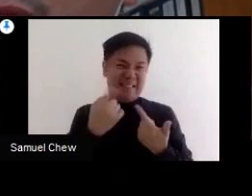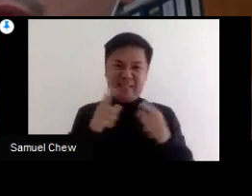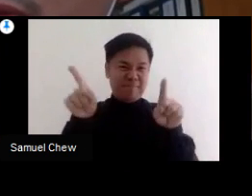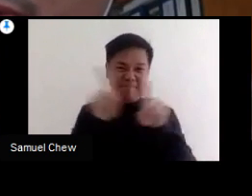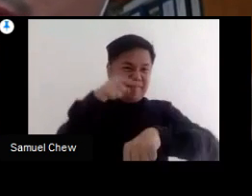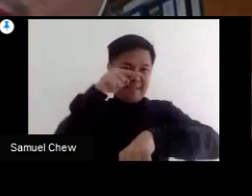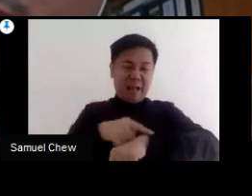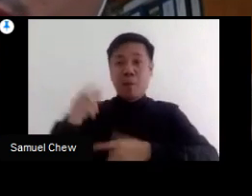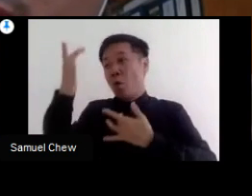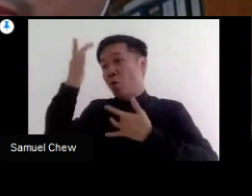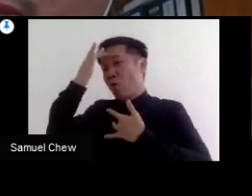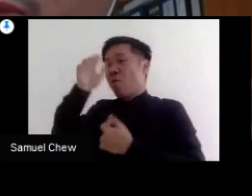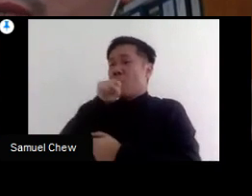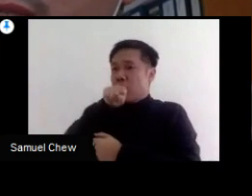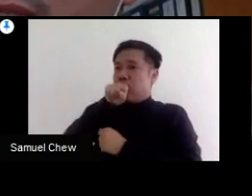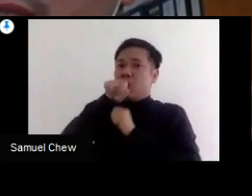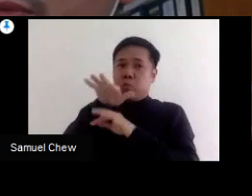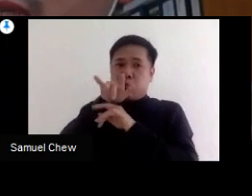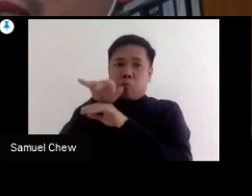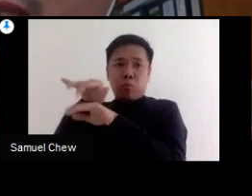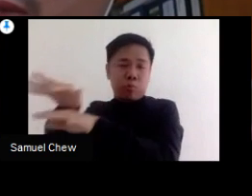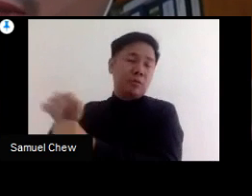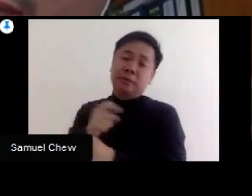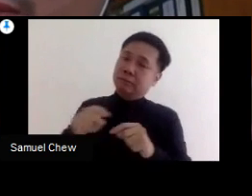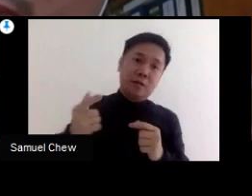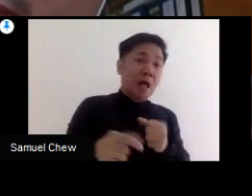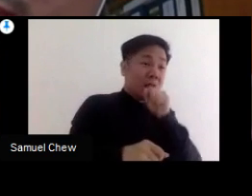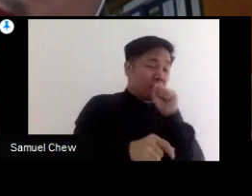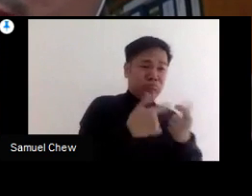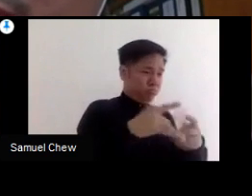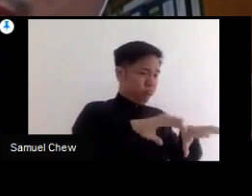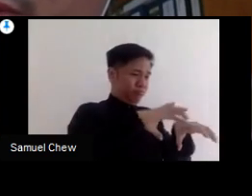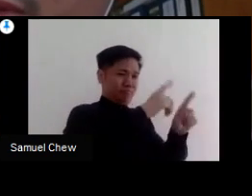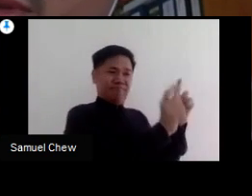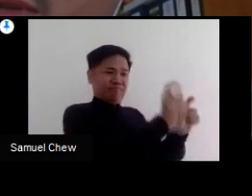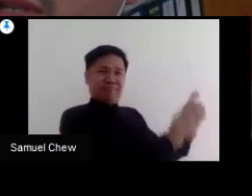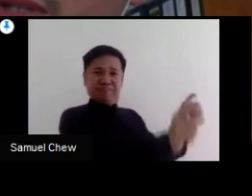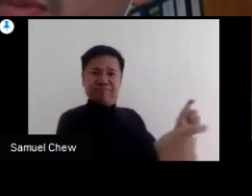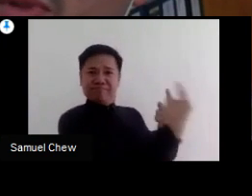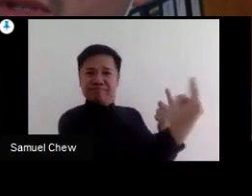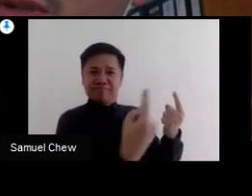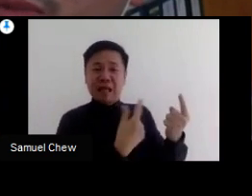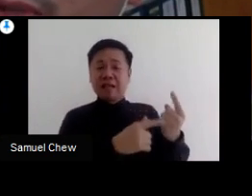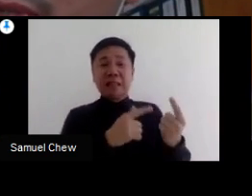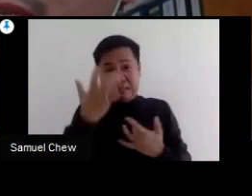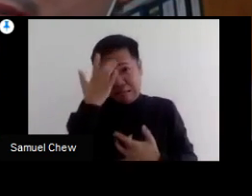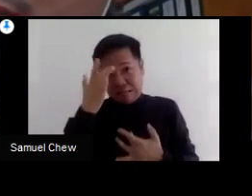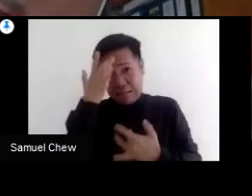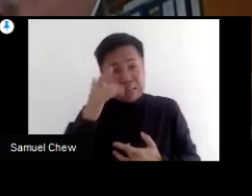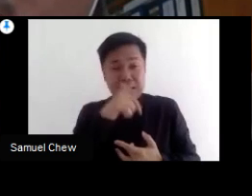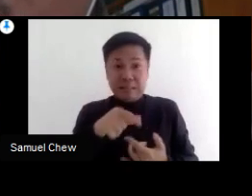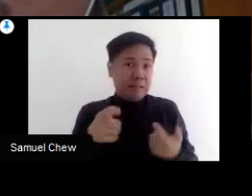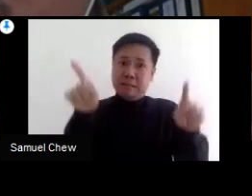We also face a shortage of health workers, difficult access to essential vaccines and drugs due to small economies of